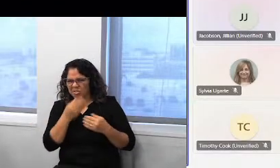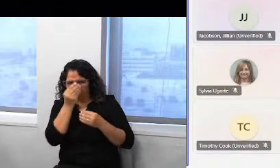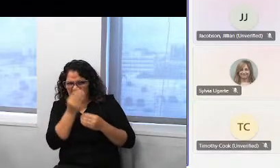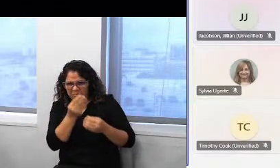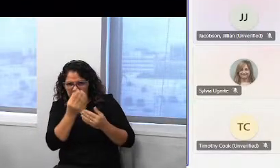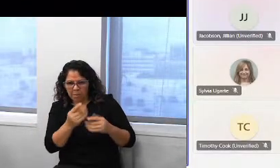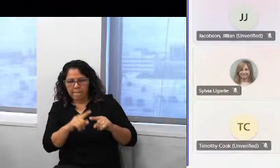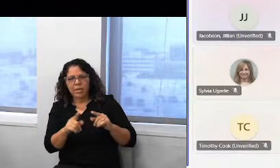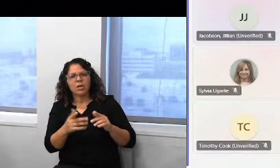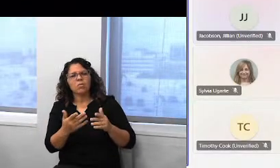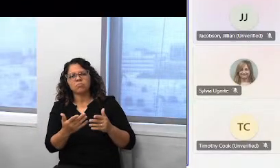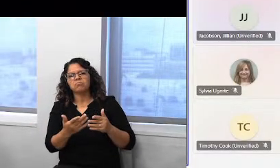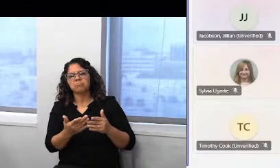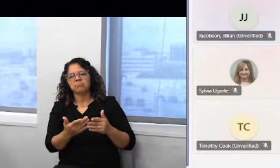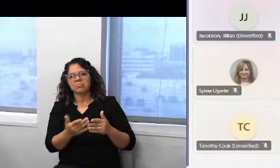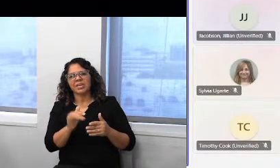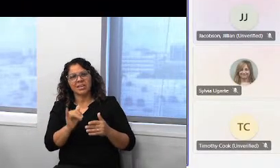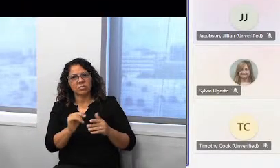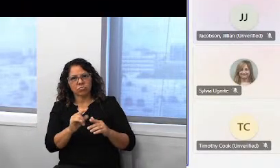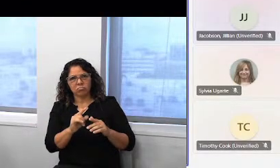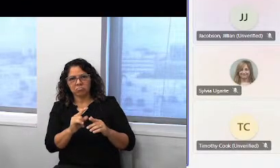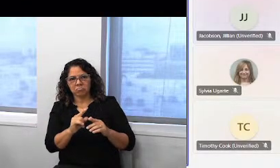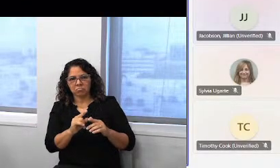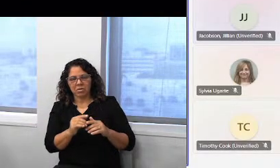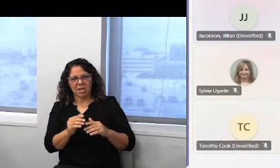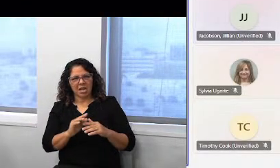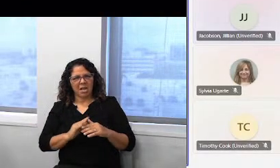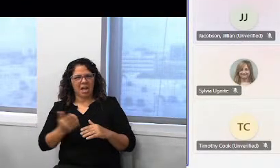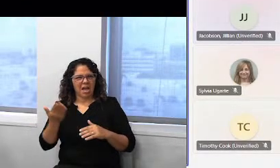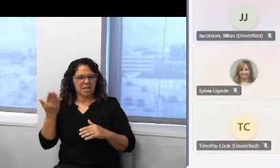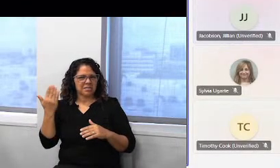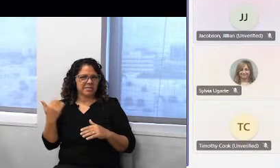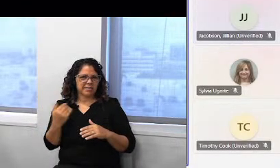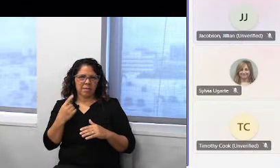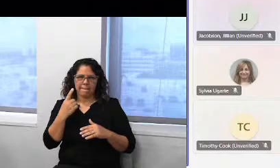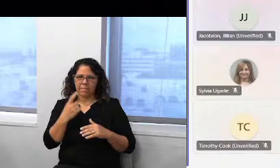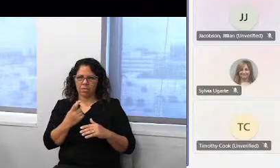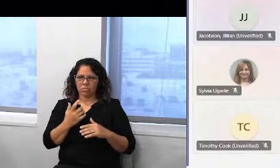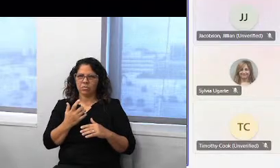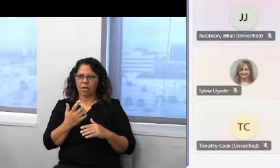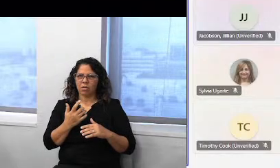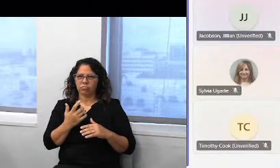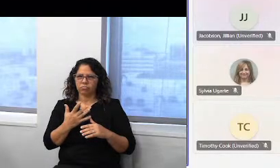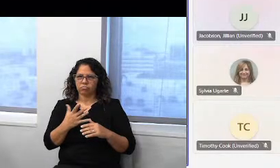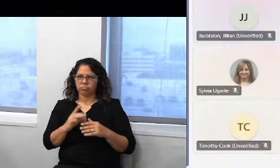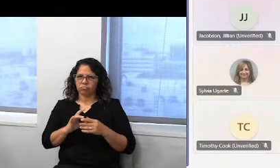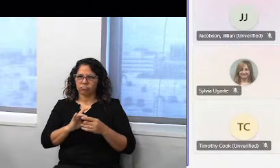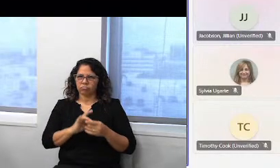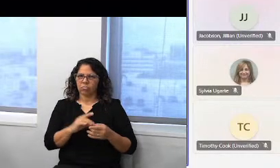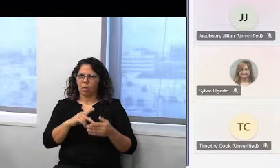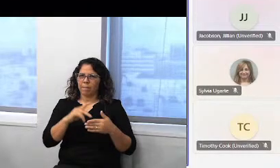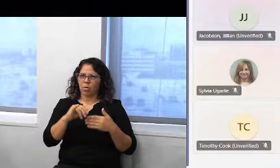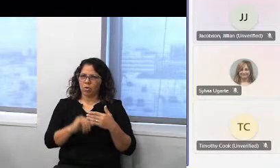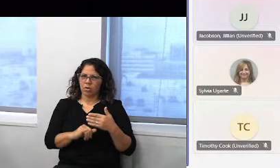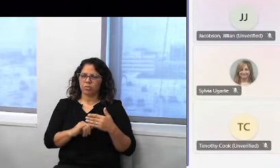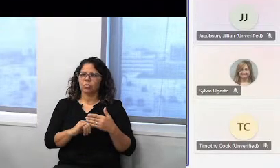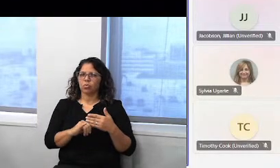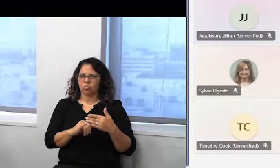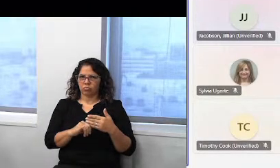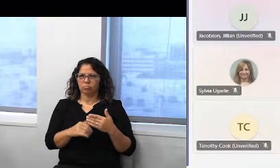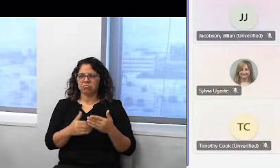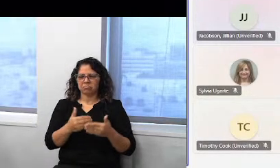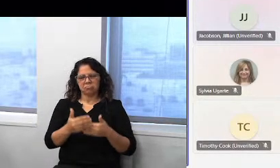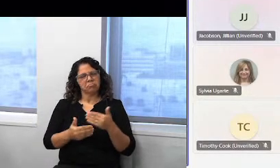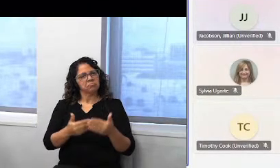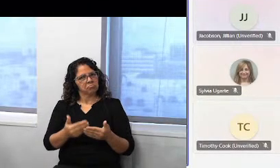question asked on the level of projects. That project has been moved through the process and initiated. I could give you more